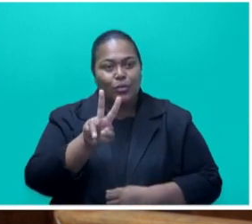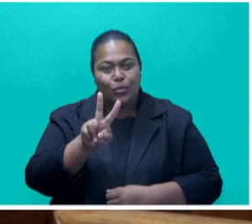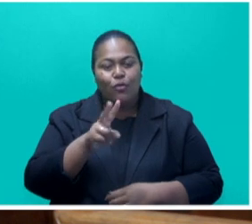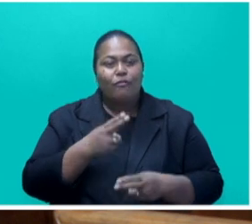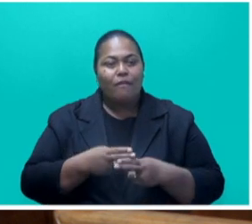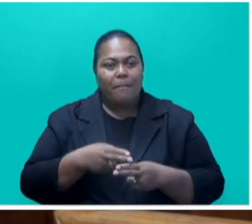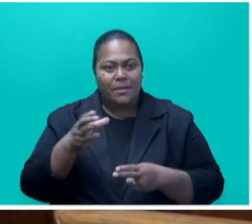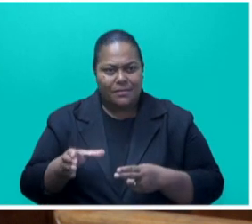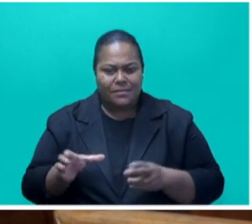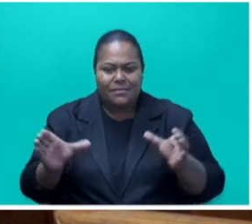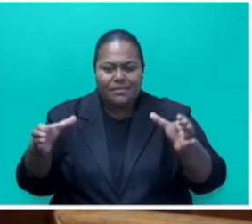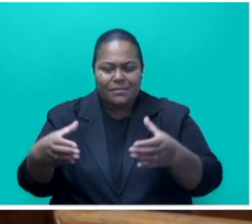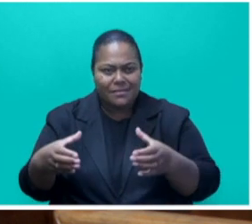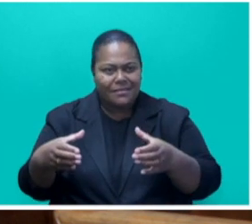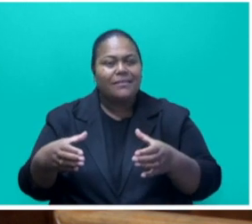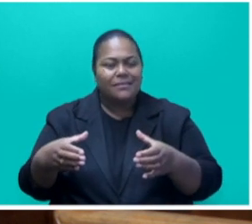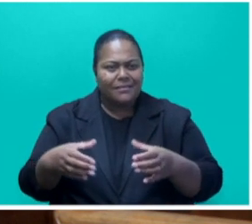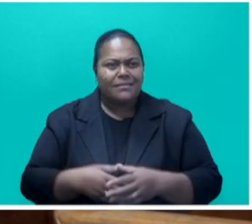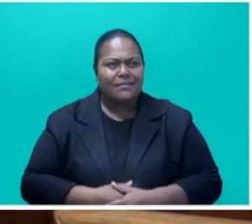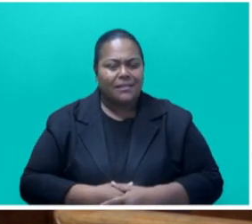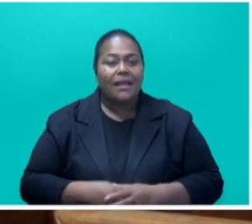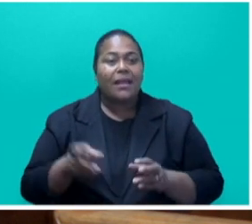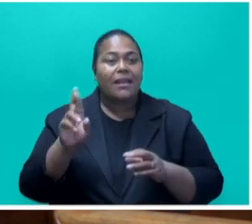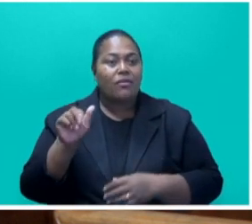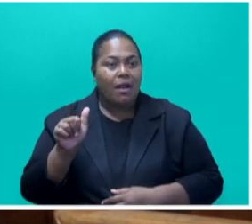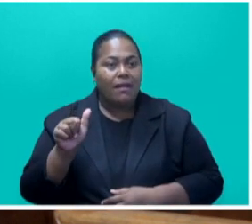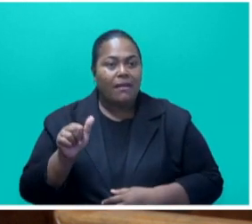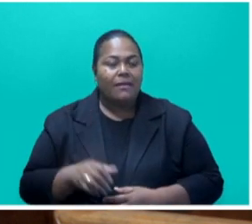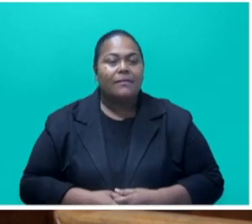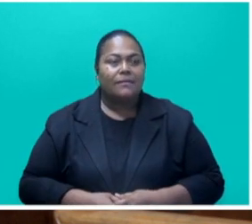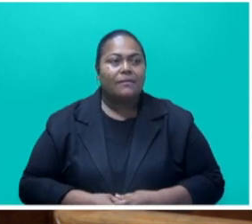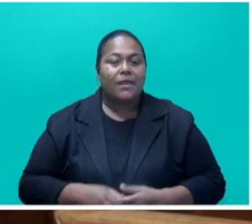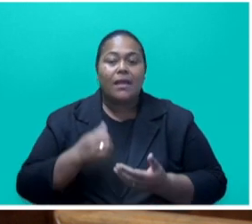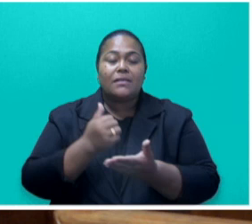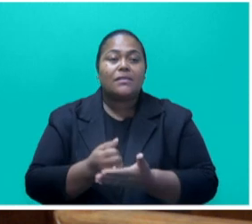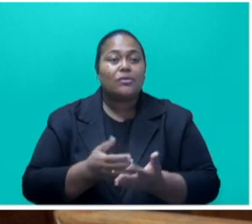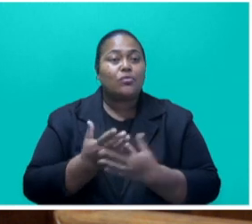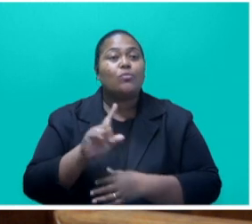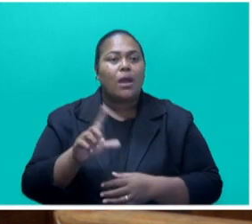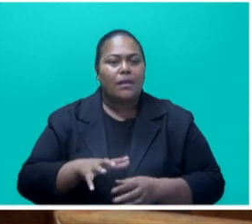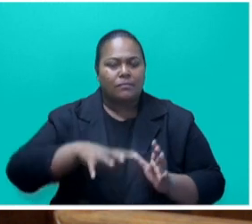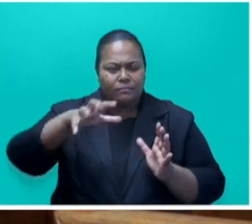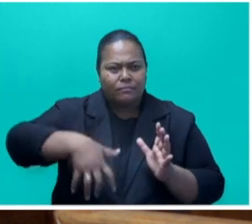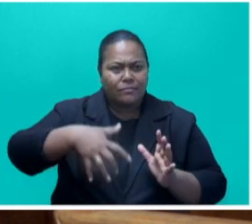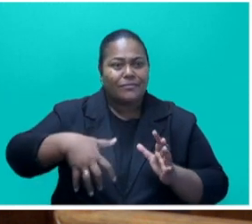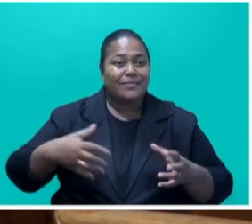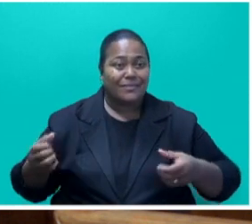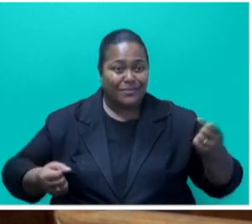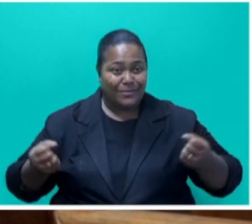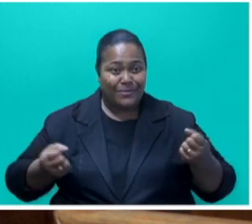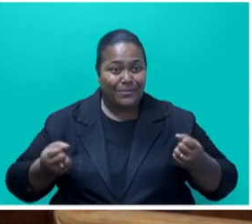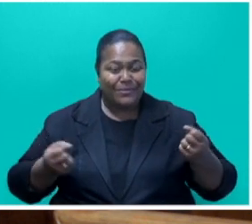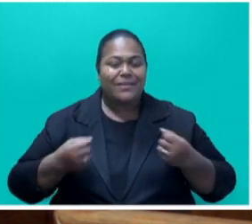Matangali Y in Burnetu village in Ra, and were assisted with a brand new tractor. The cooperative